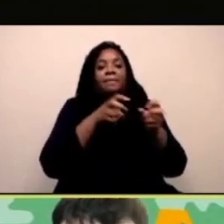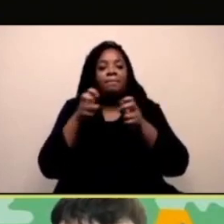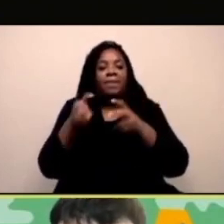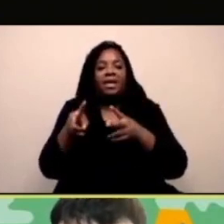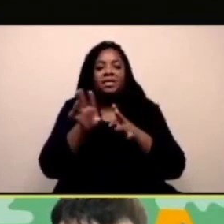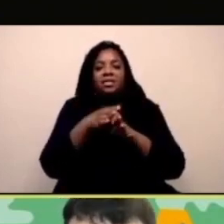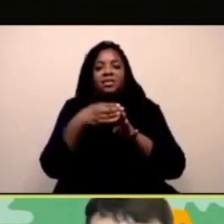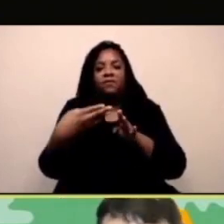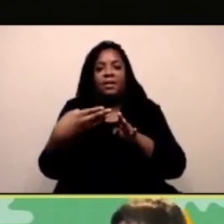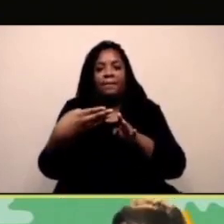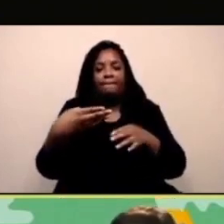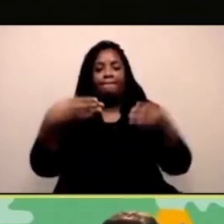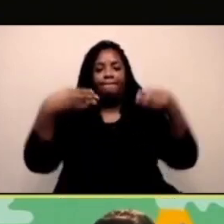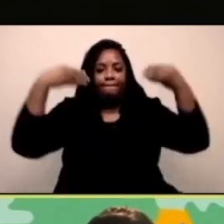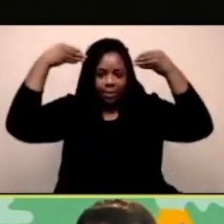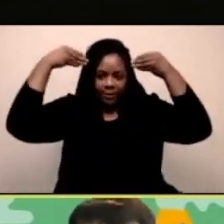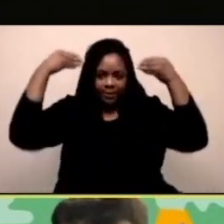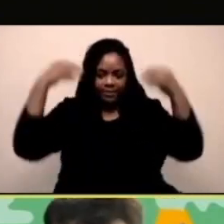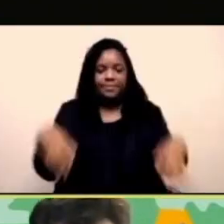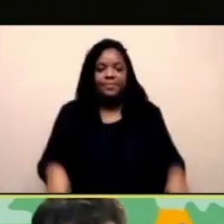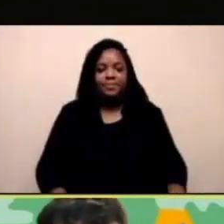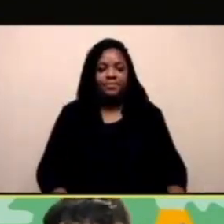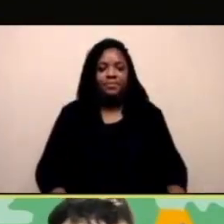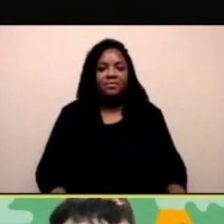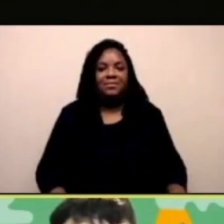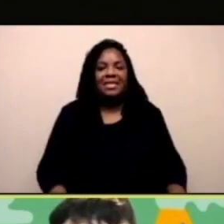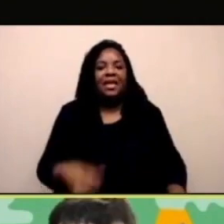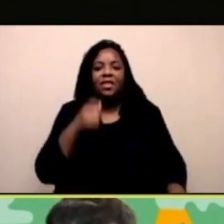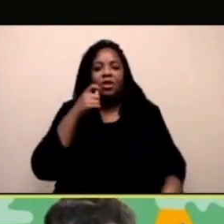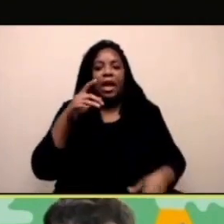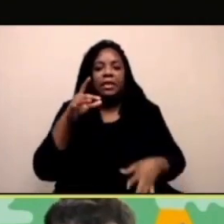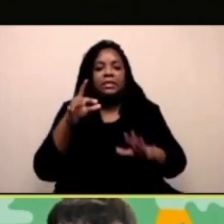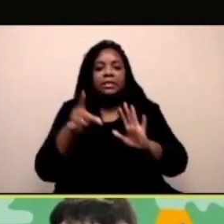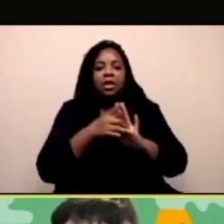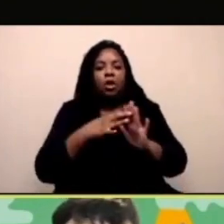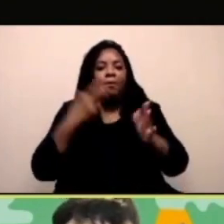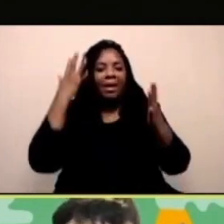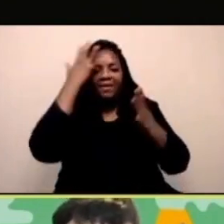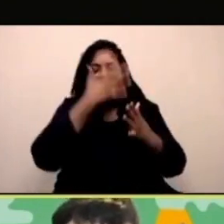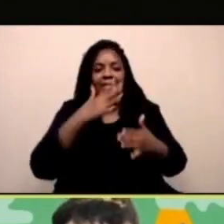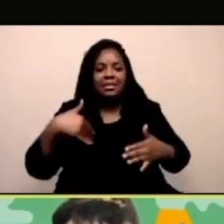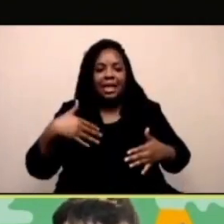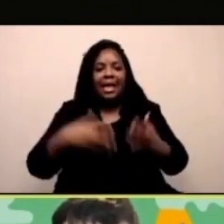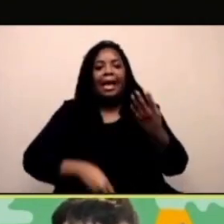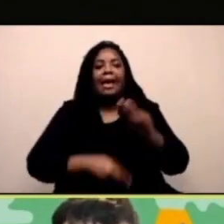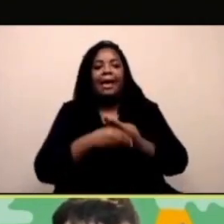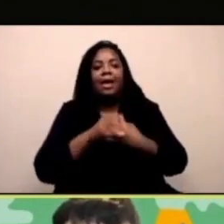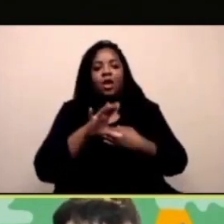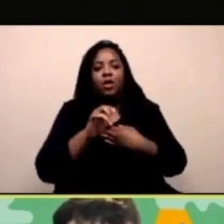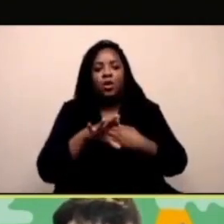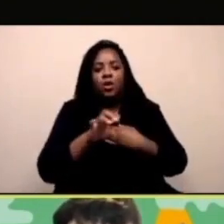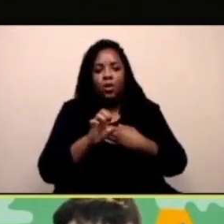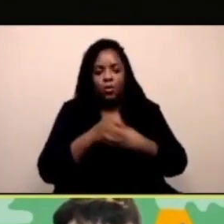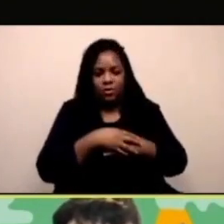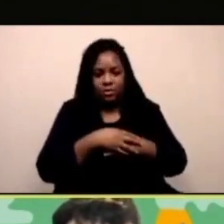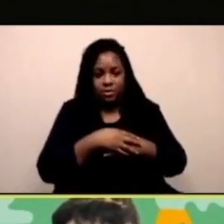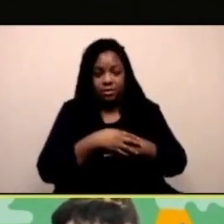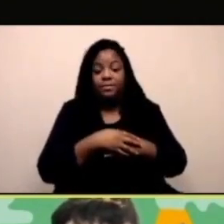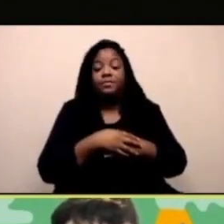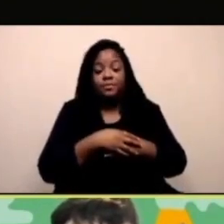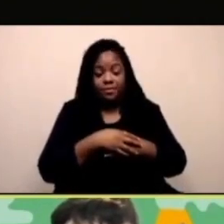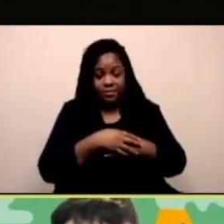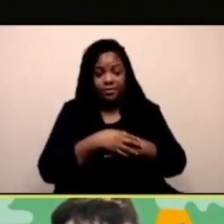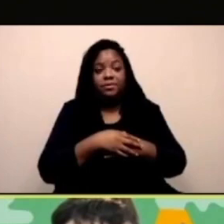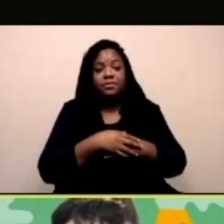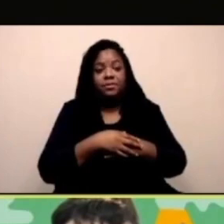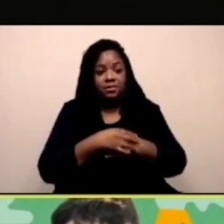Now I got two ears. So they're not stuck to my face yet. I got to add some code. So